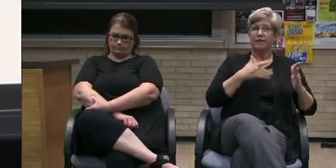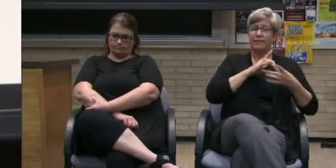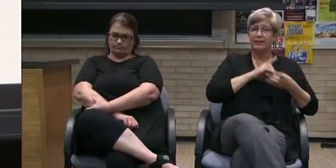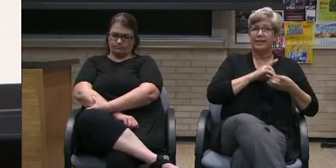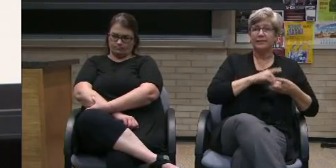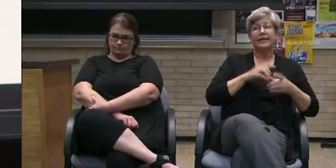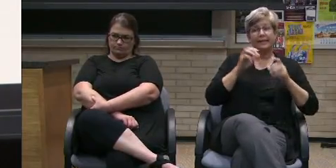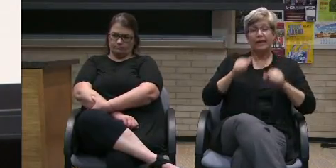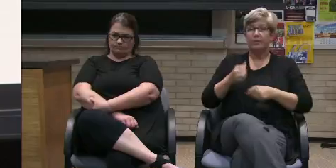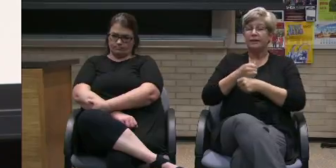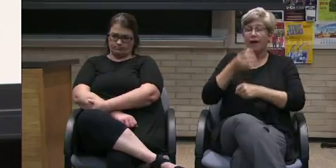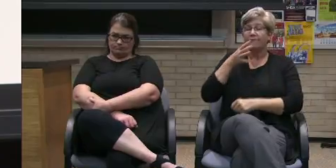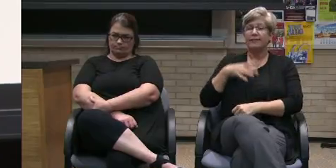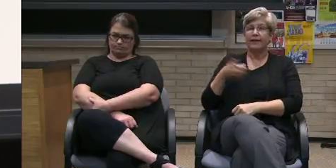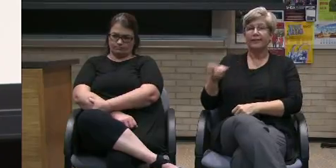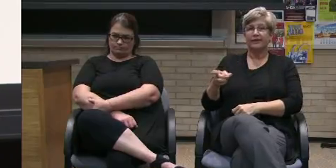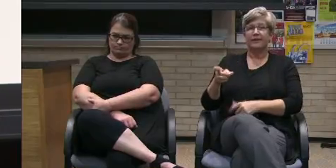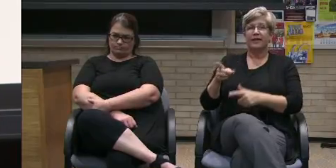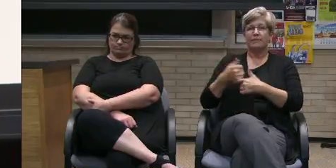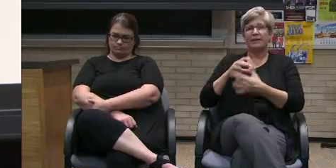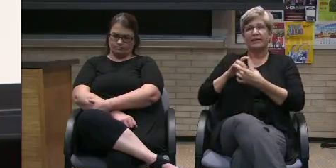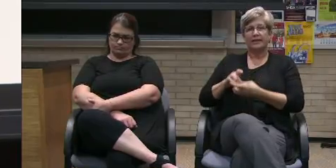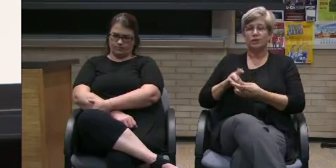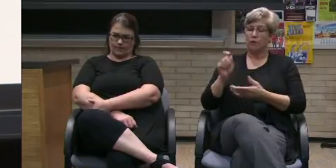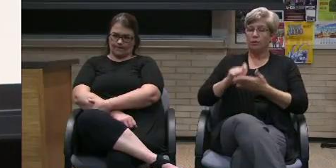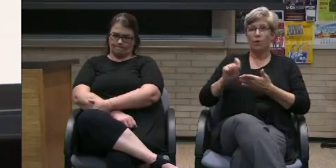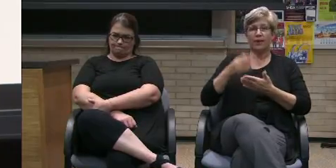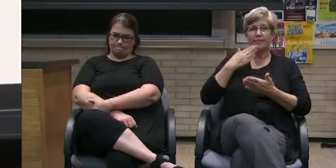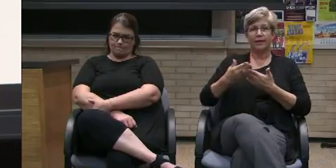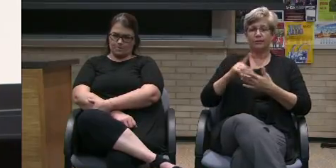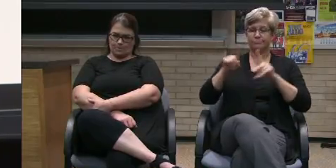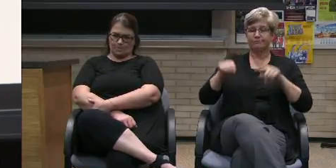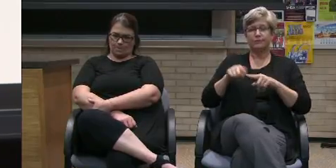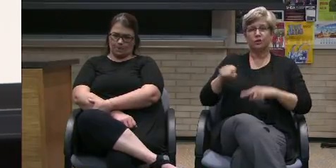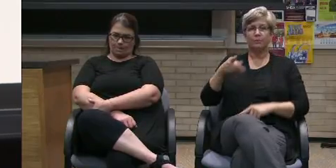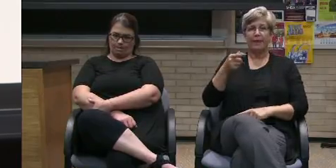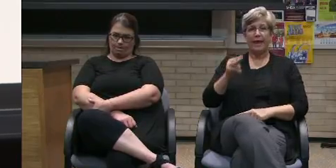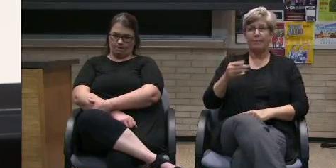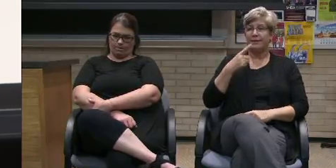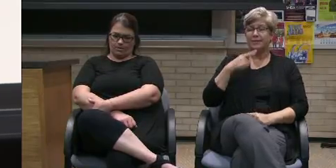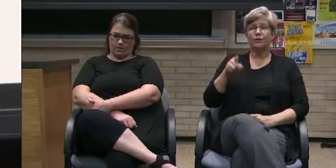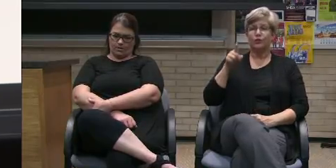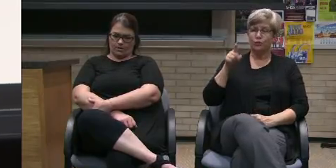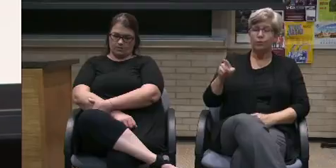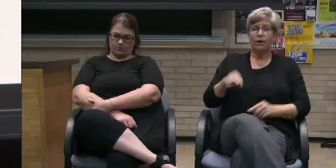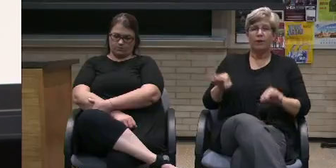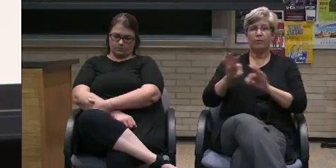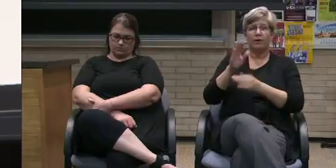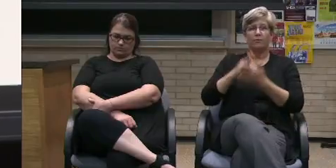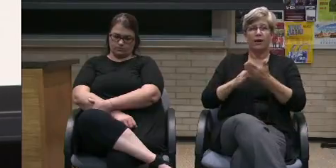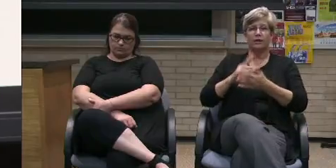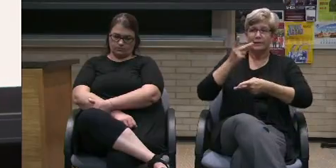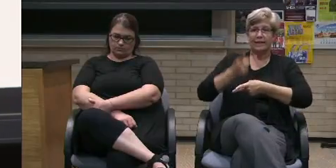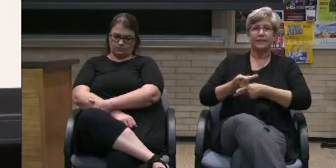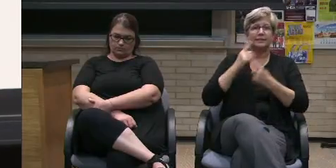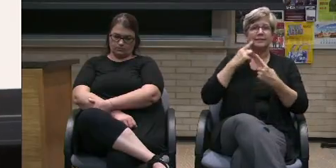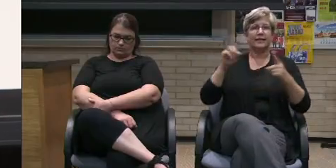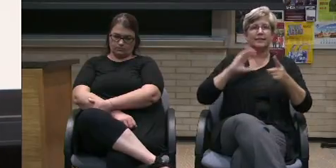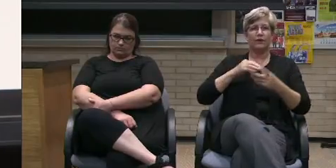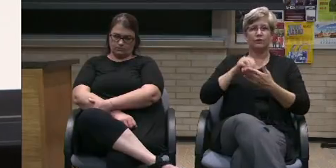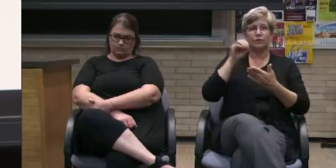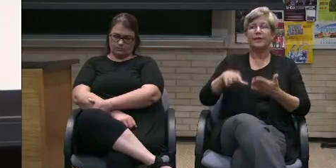weeks. So I wrote her a thank you note. And I said, you know, Pam, you are an important part to the retention and success of our